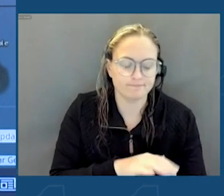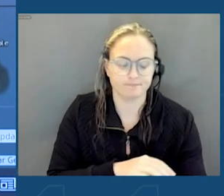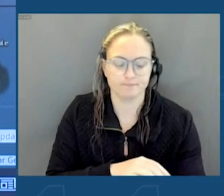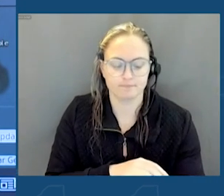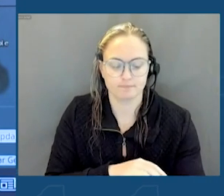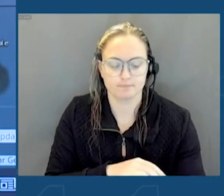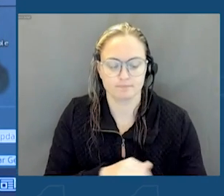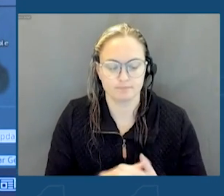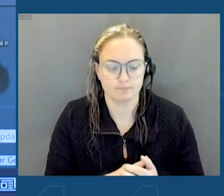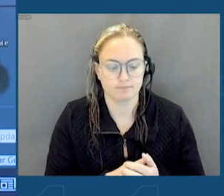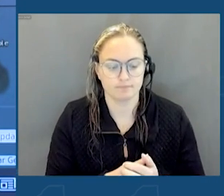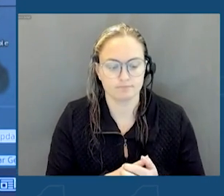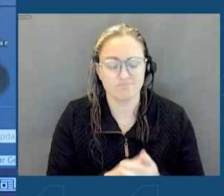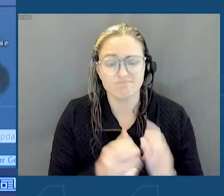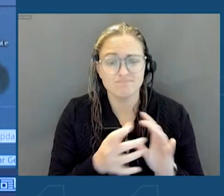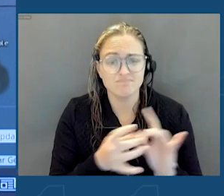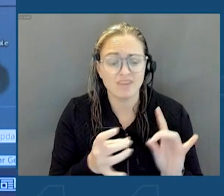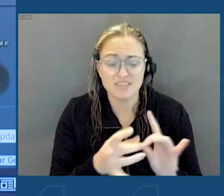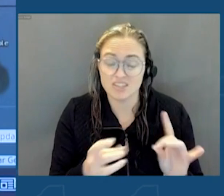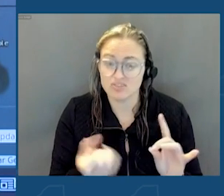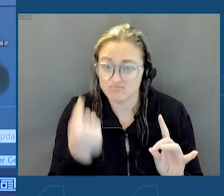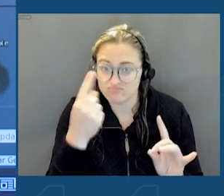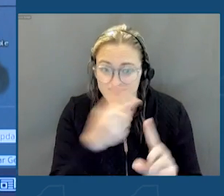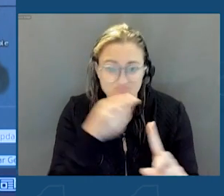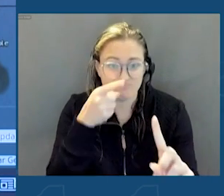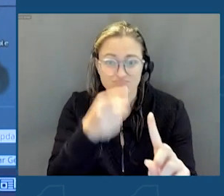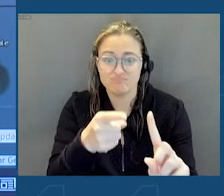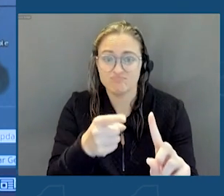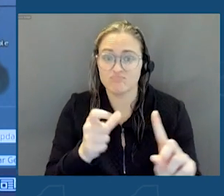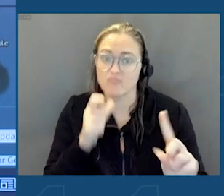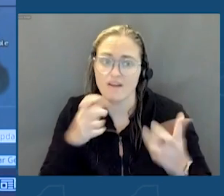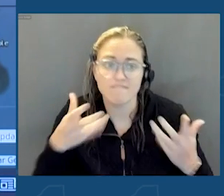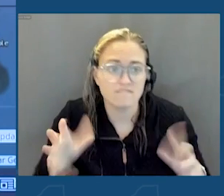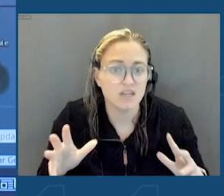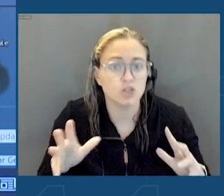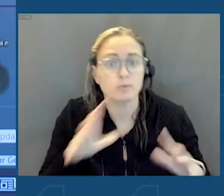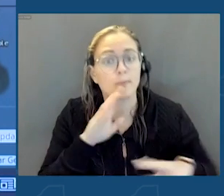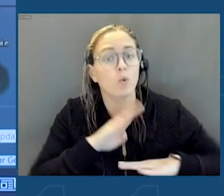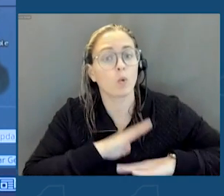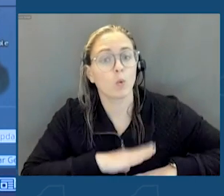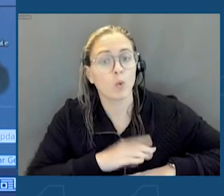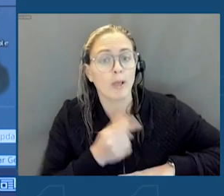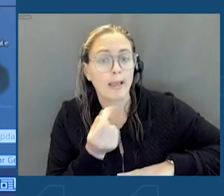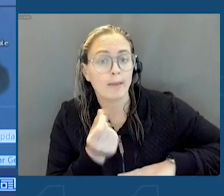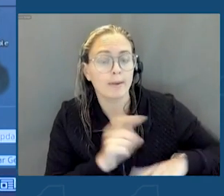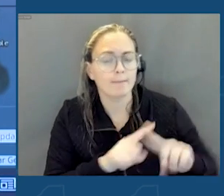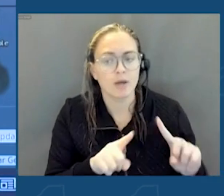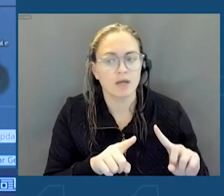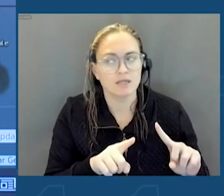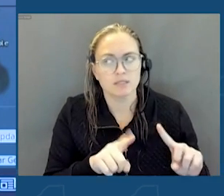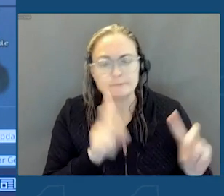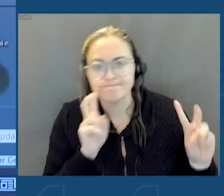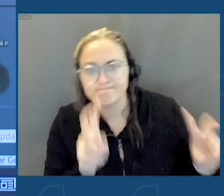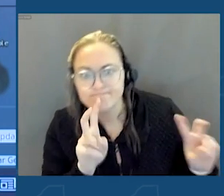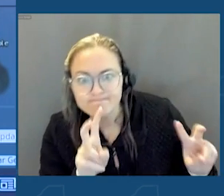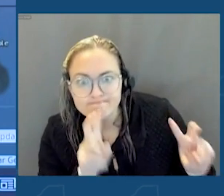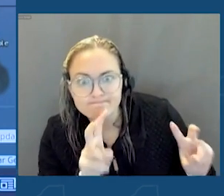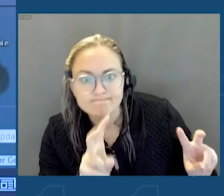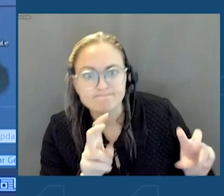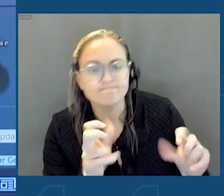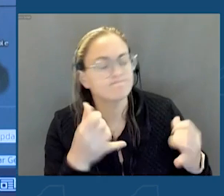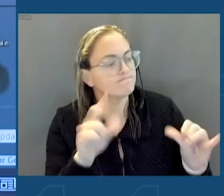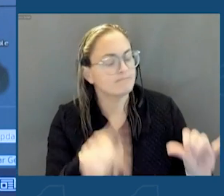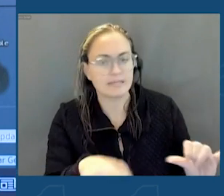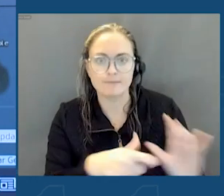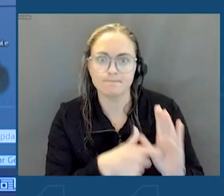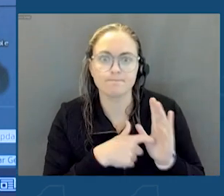And the message is this is not over. We might get a little respite, but I don't want people to let down their guard and to become